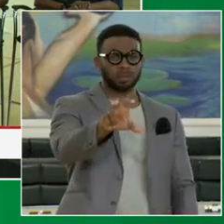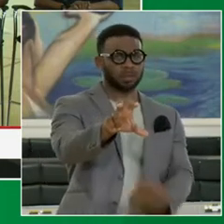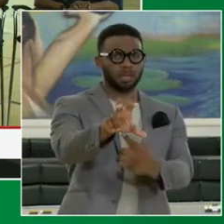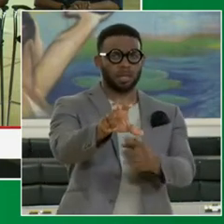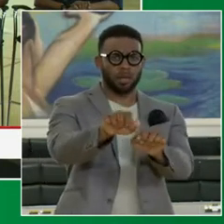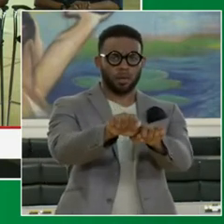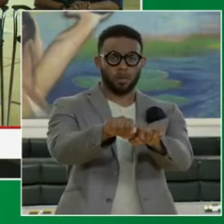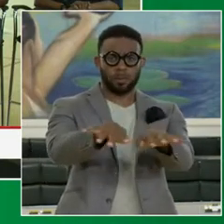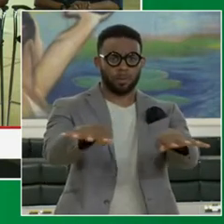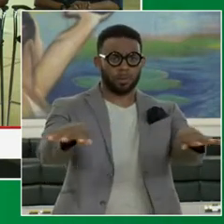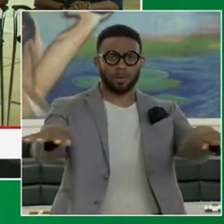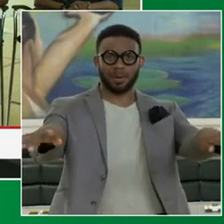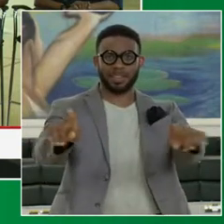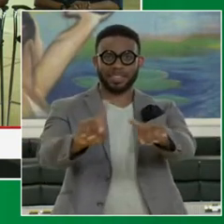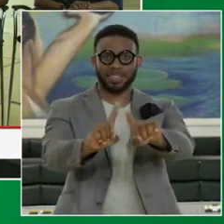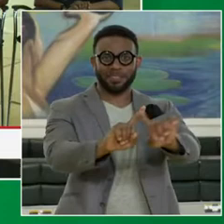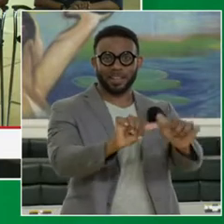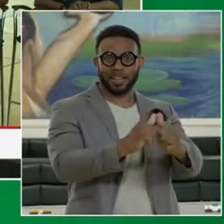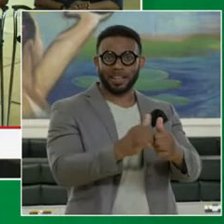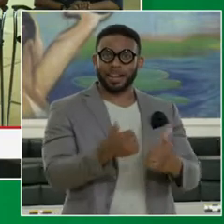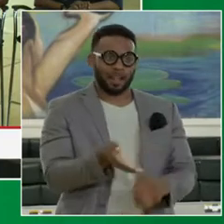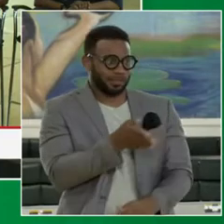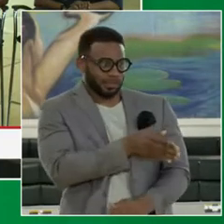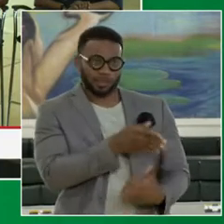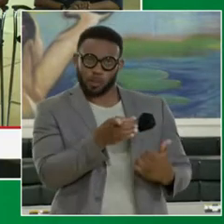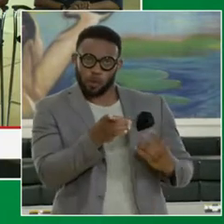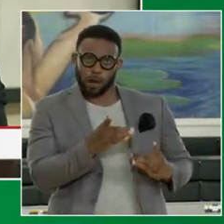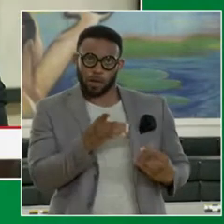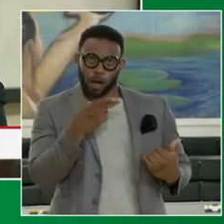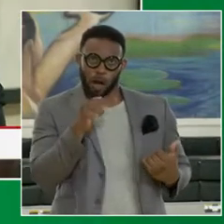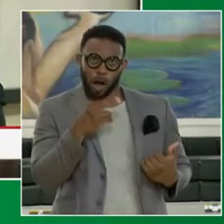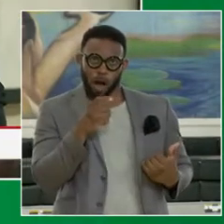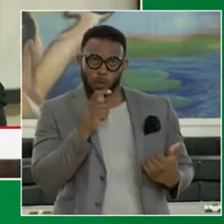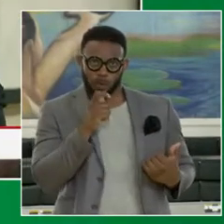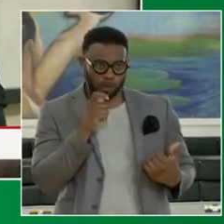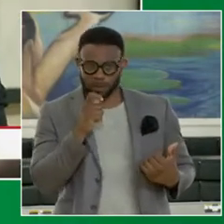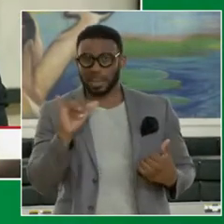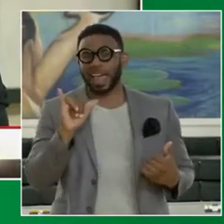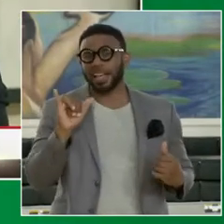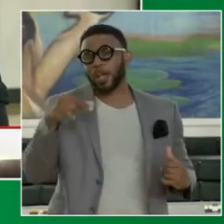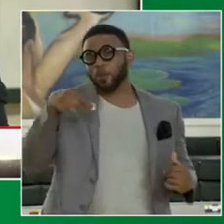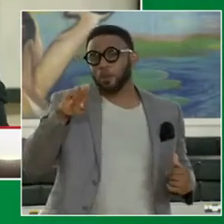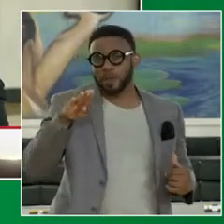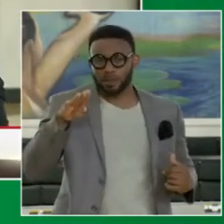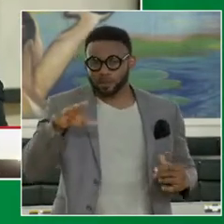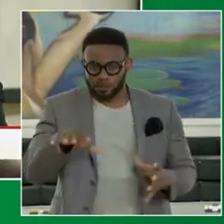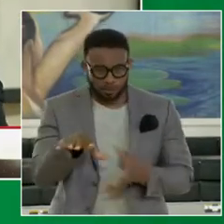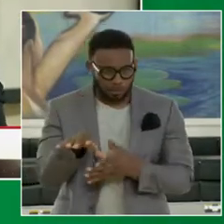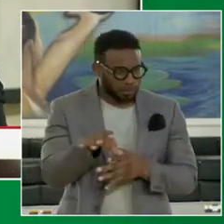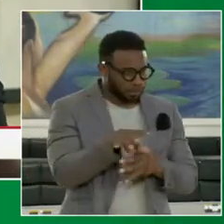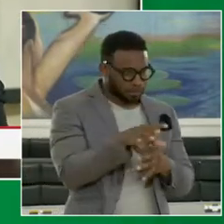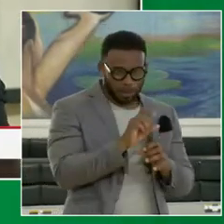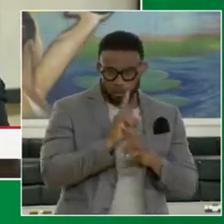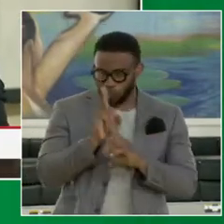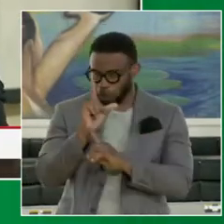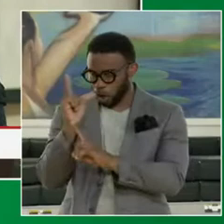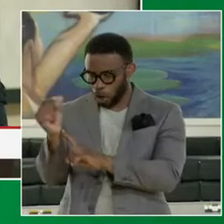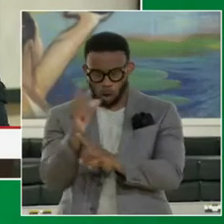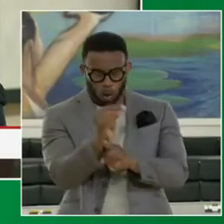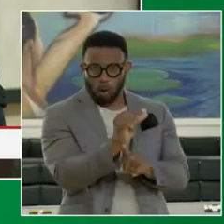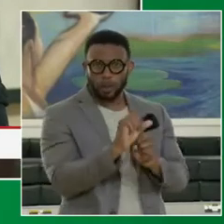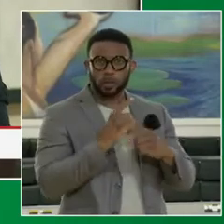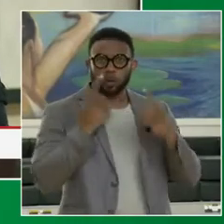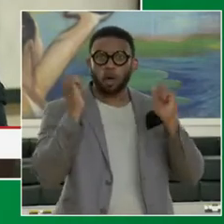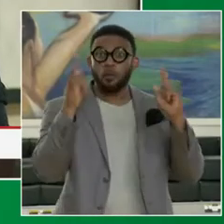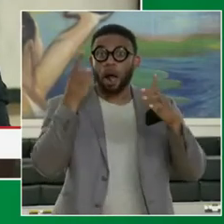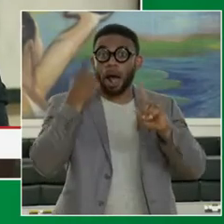Director Harley Harper, she's going to be in there quarterbacking all of that and making sure it's happening and getting where it needs to go, and we're achieving our outcomes. But it really